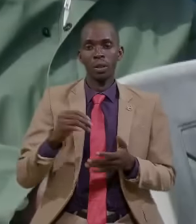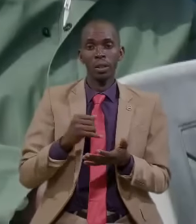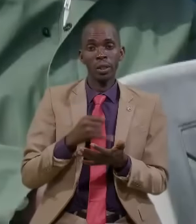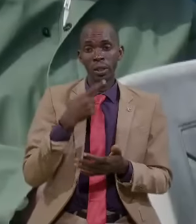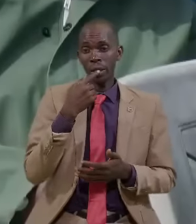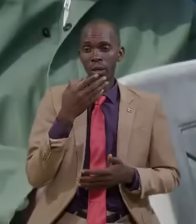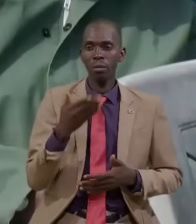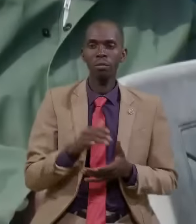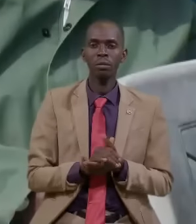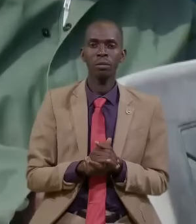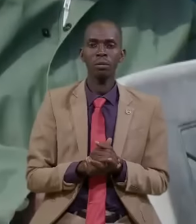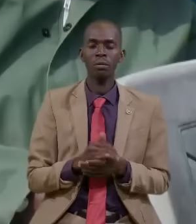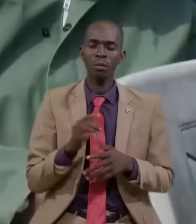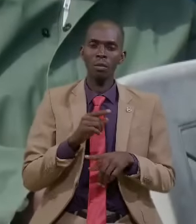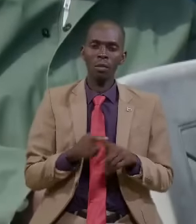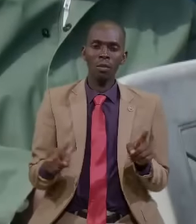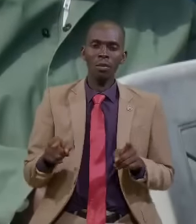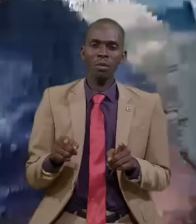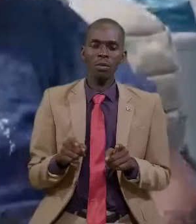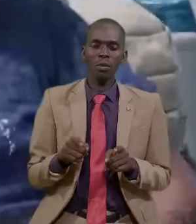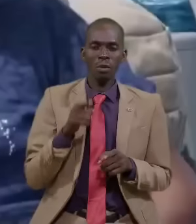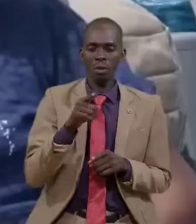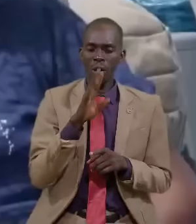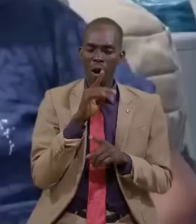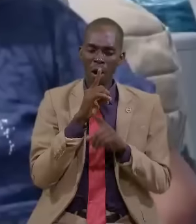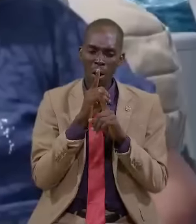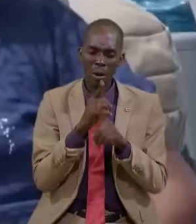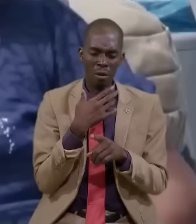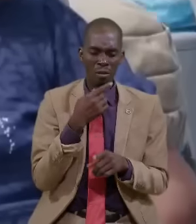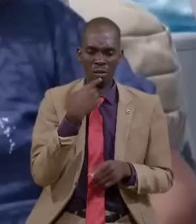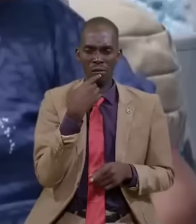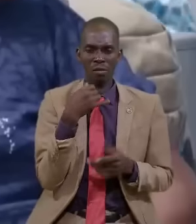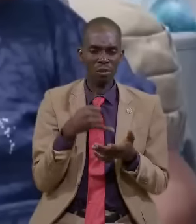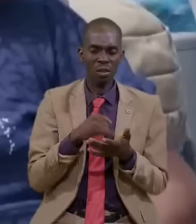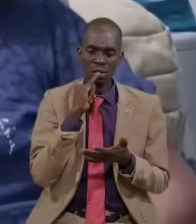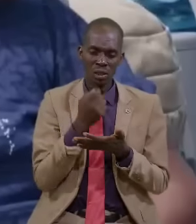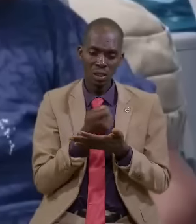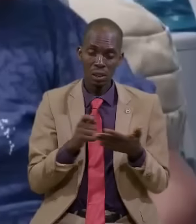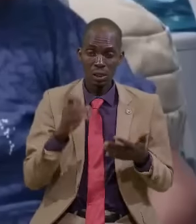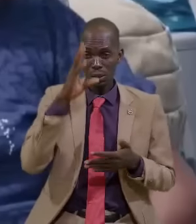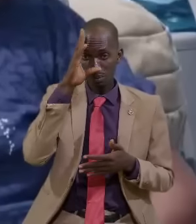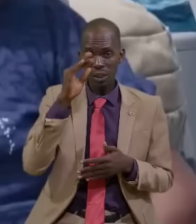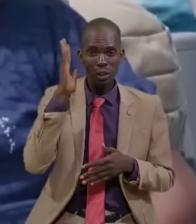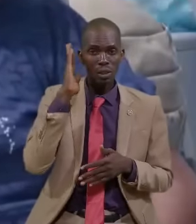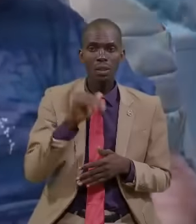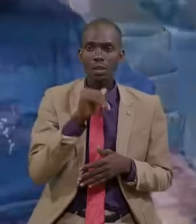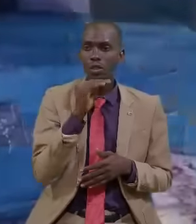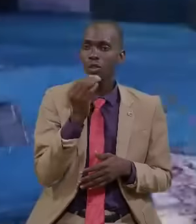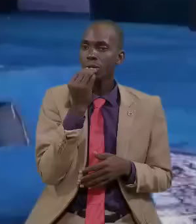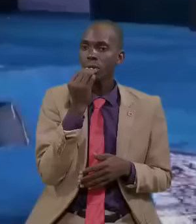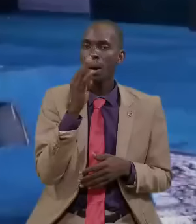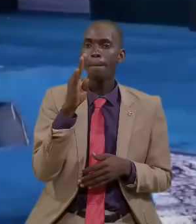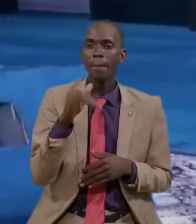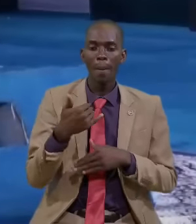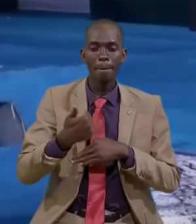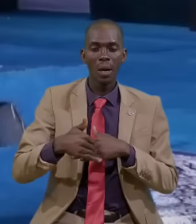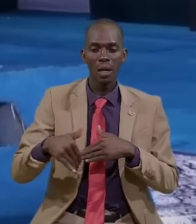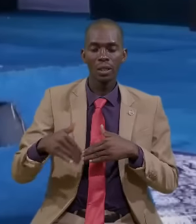but he answered and said, it is written, man shall not live by bread alone,